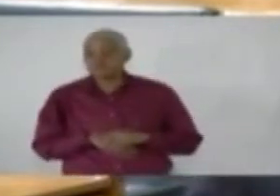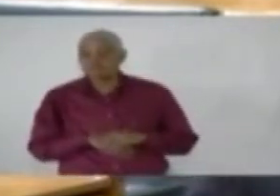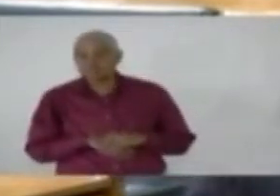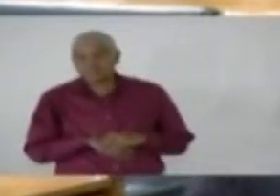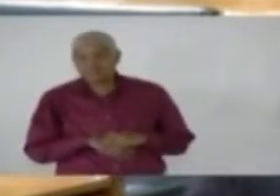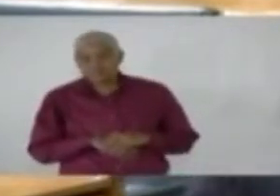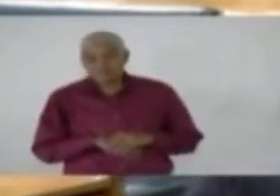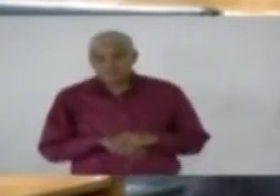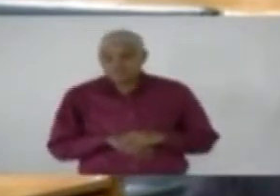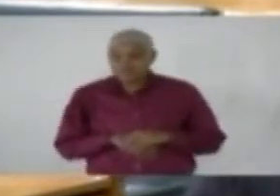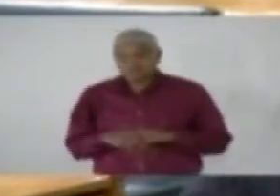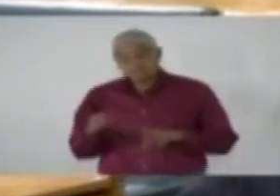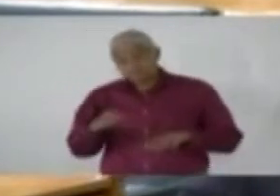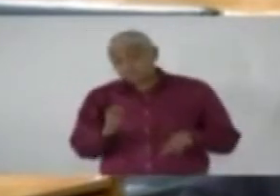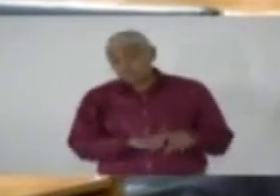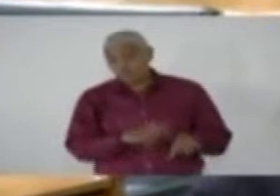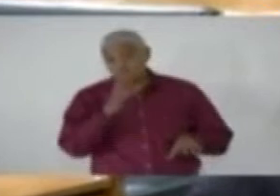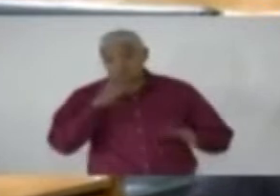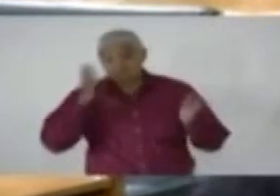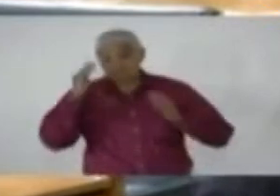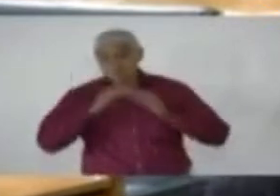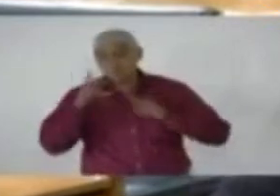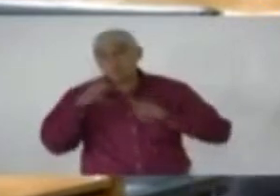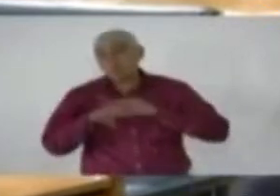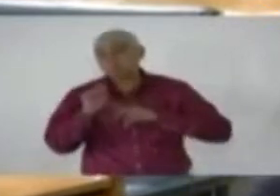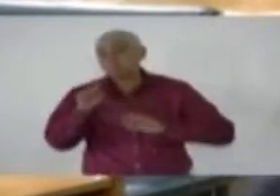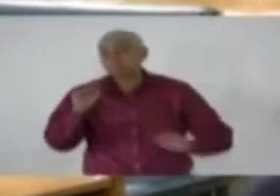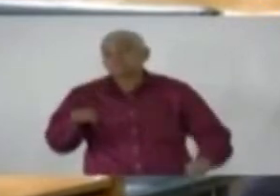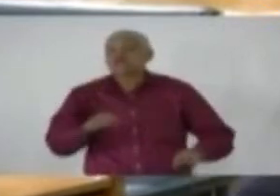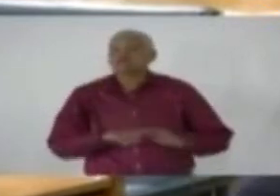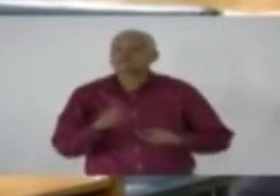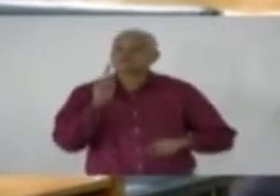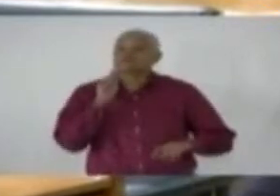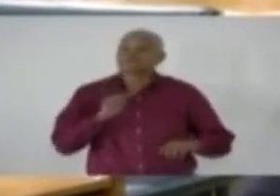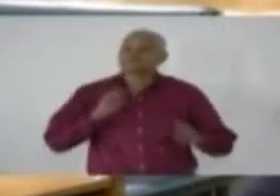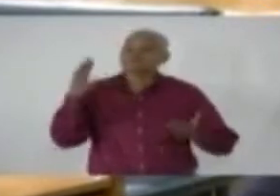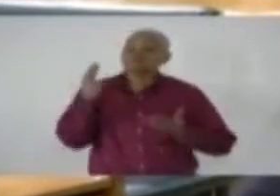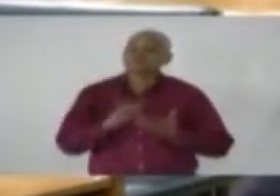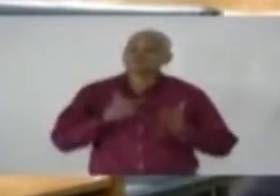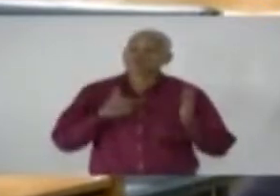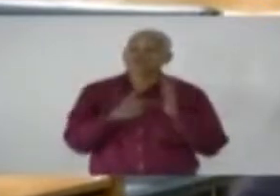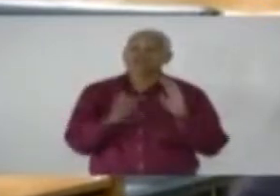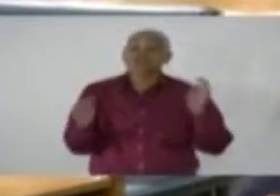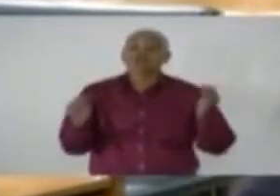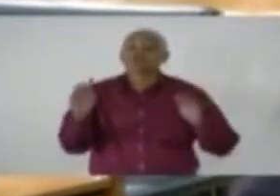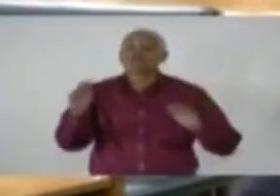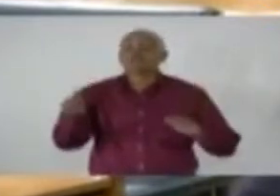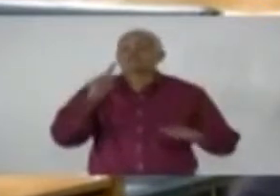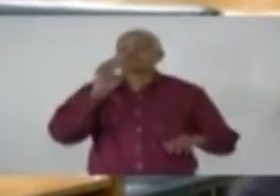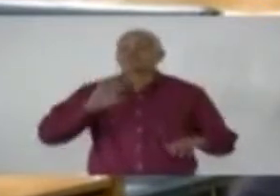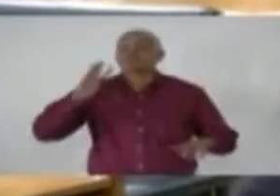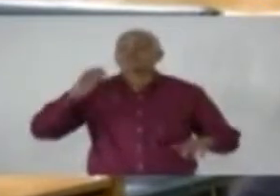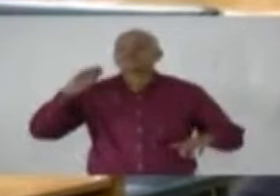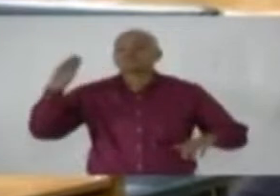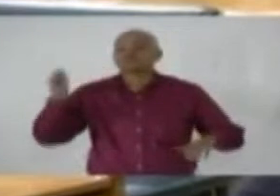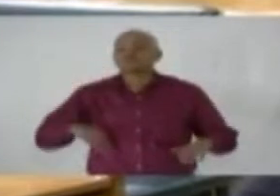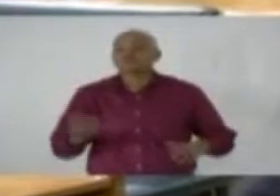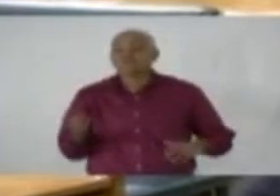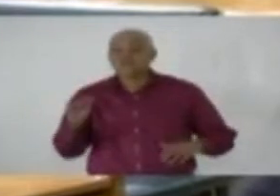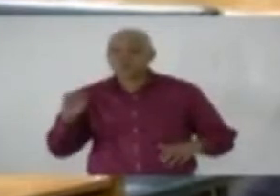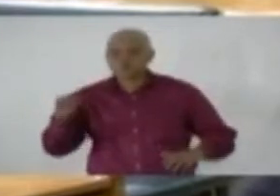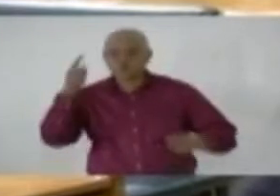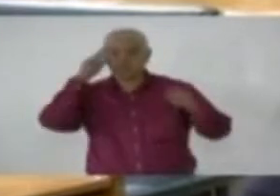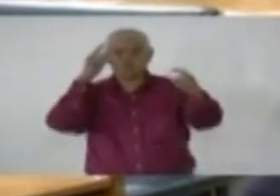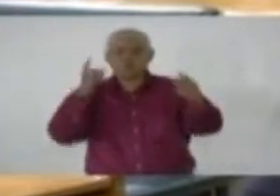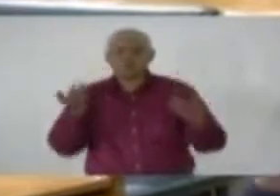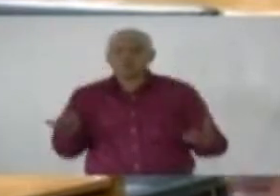So, GOJ set a goal of reducing our debt to GDP to 60%.